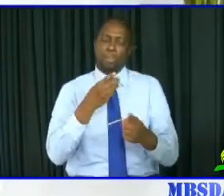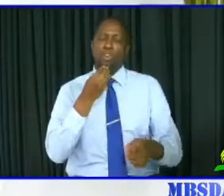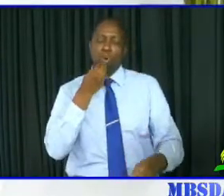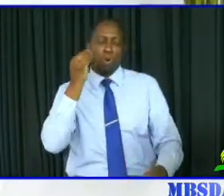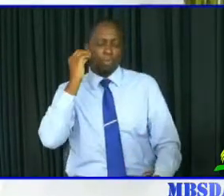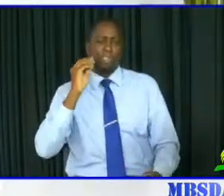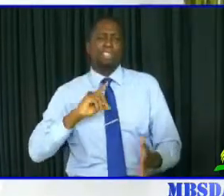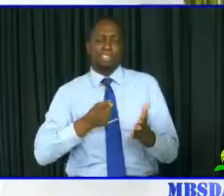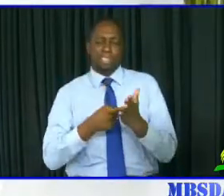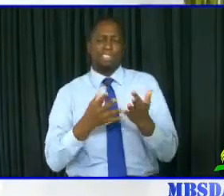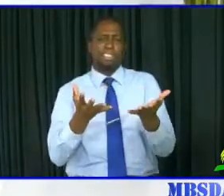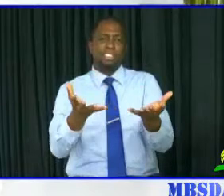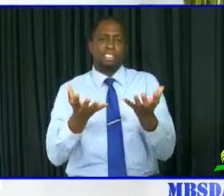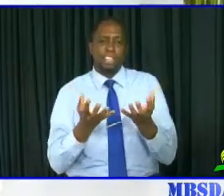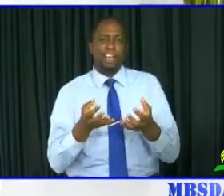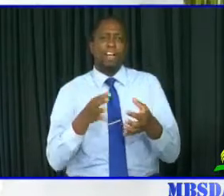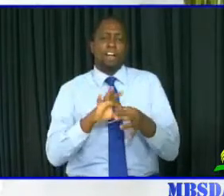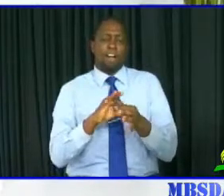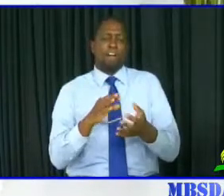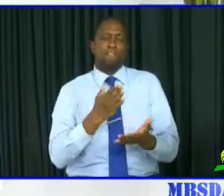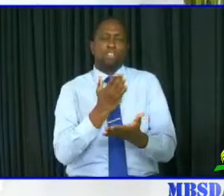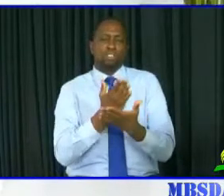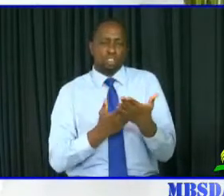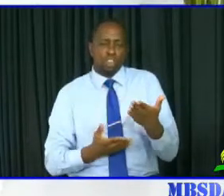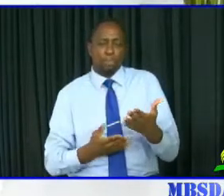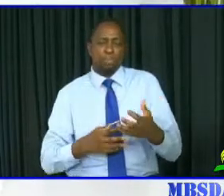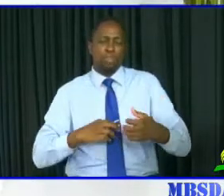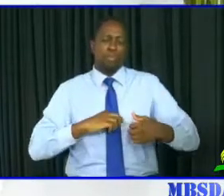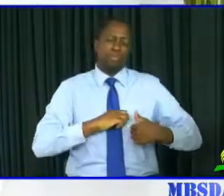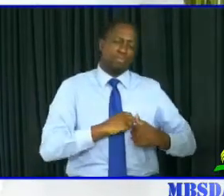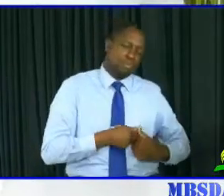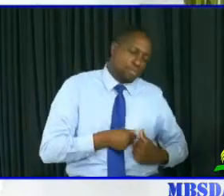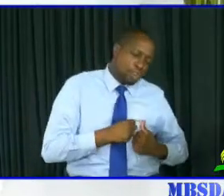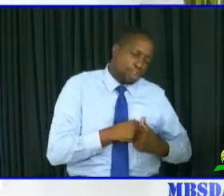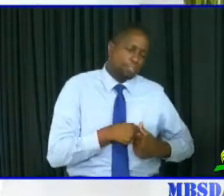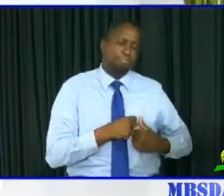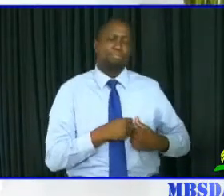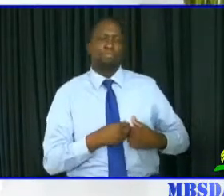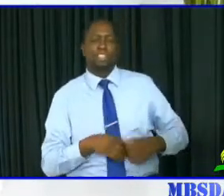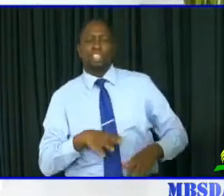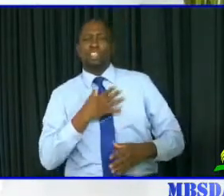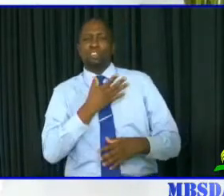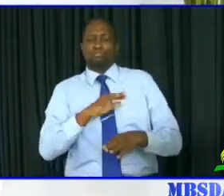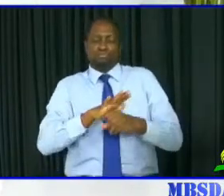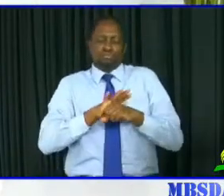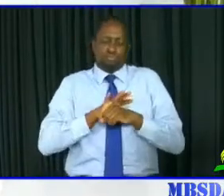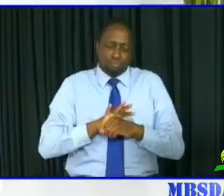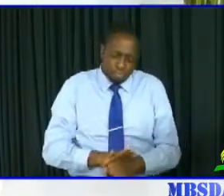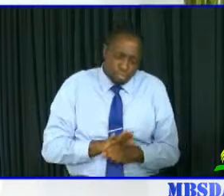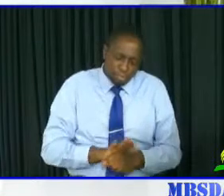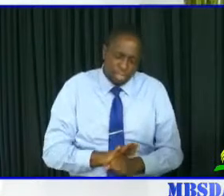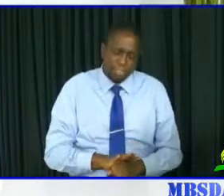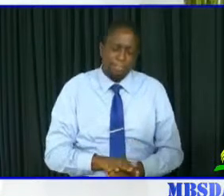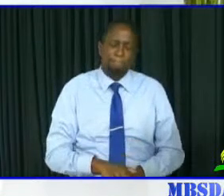desire of some wounded, some broken, some depressed.